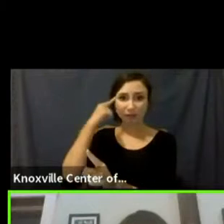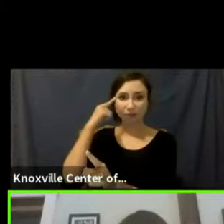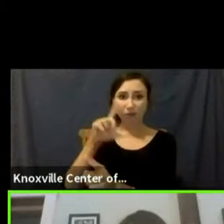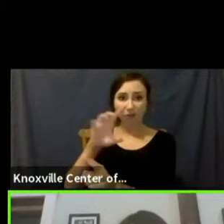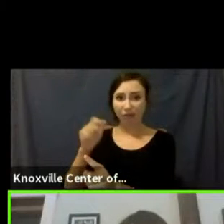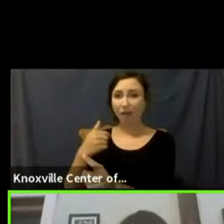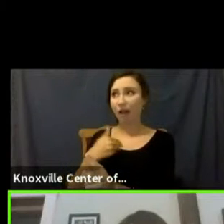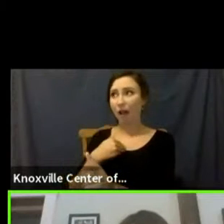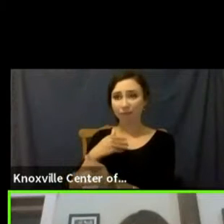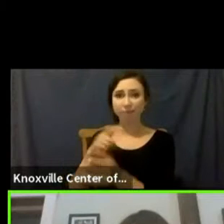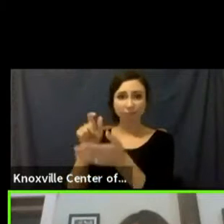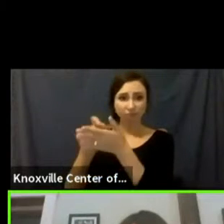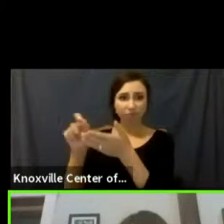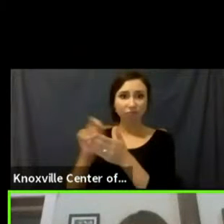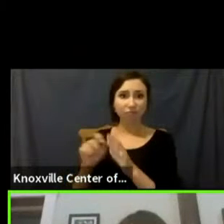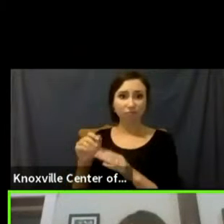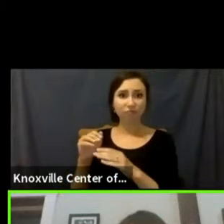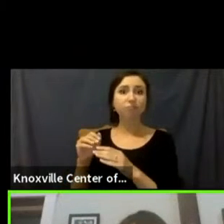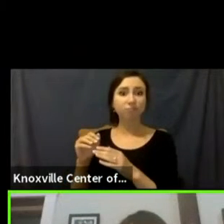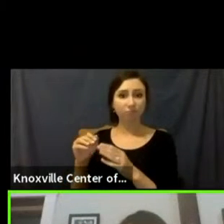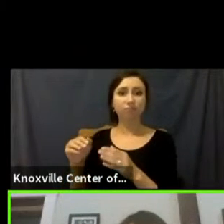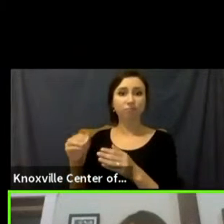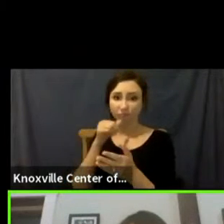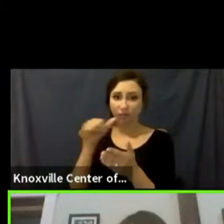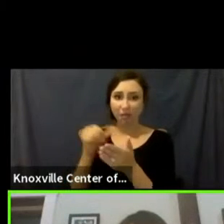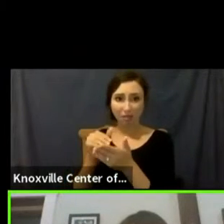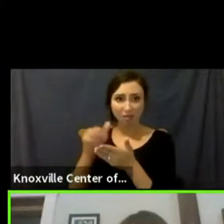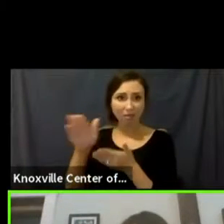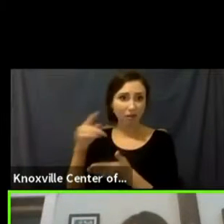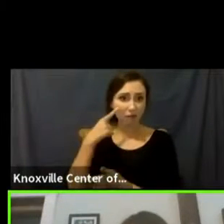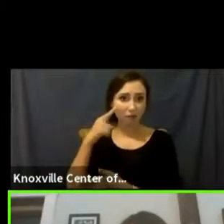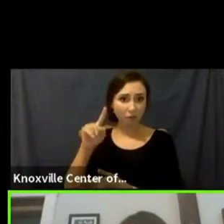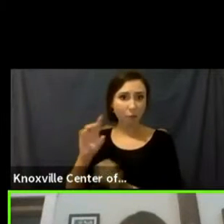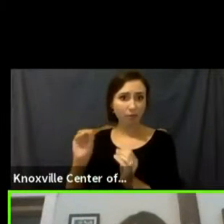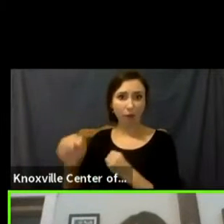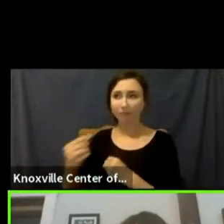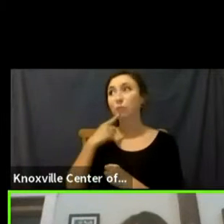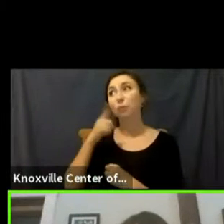office previously and said that we need to do something because we're going in the wrong direction.